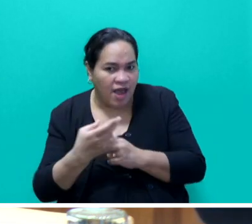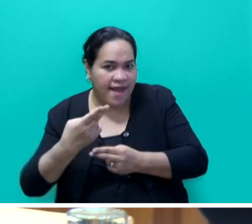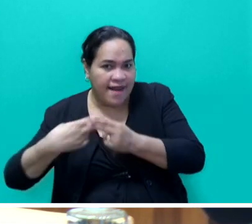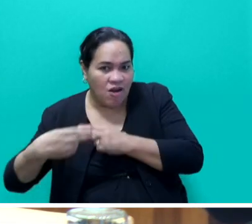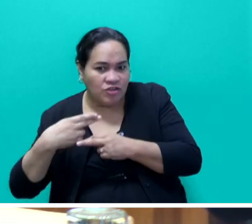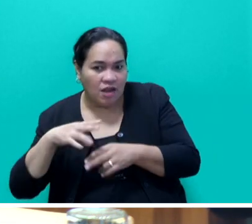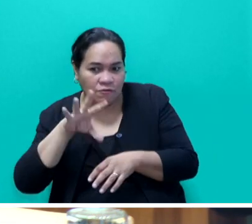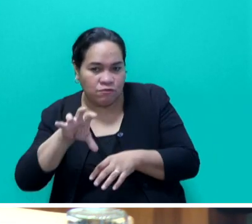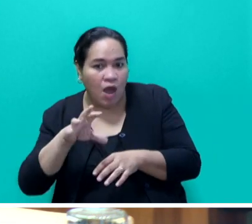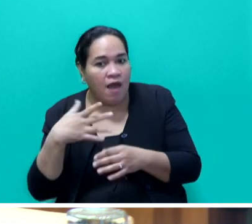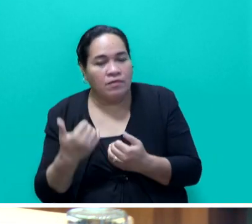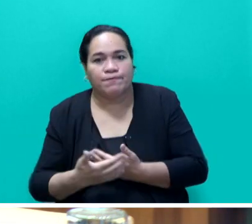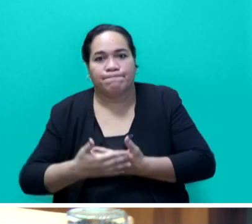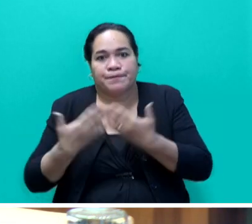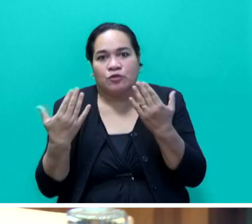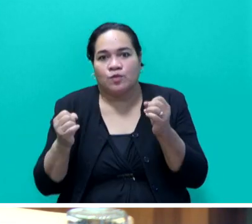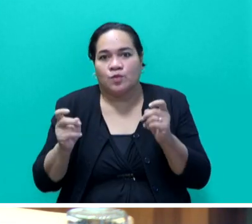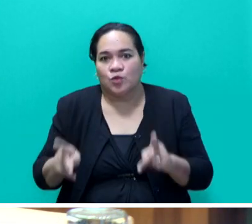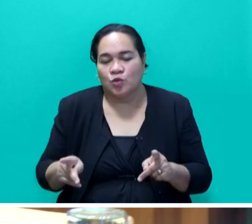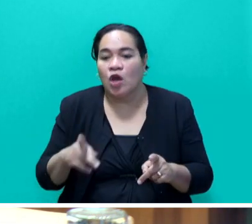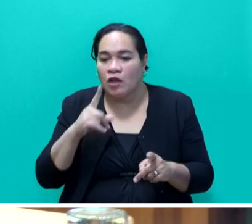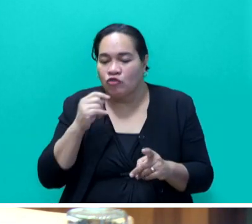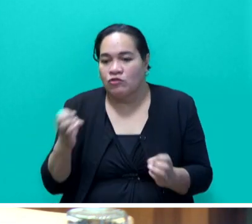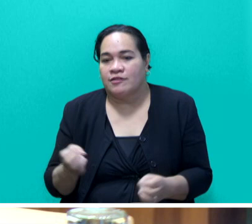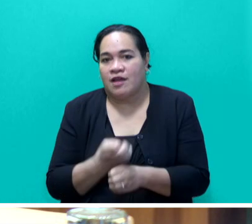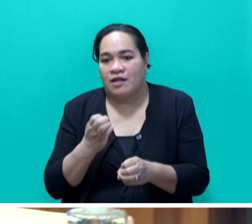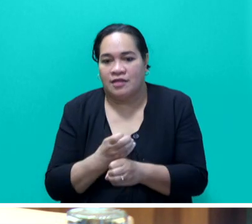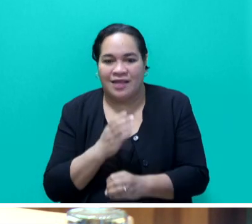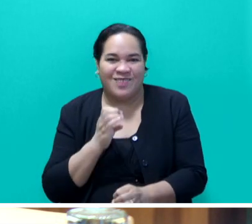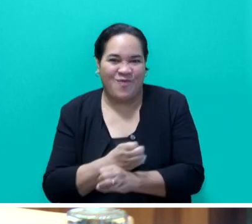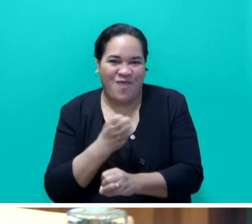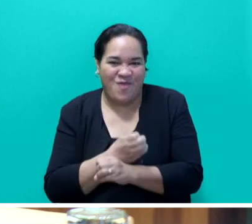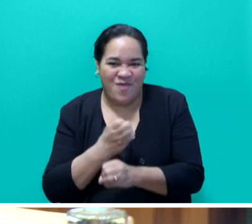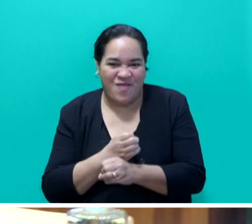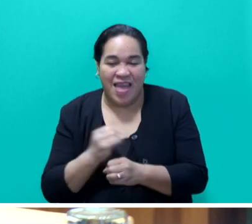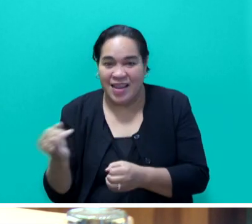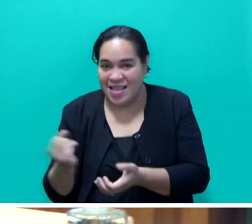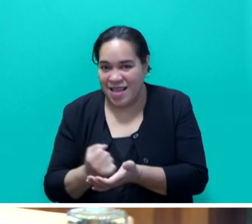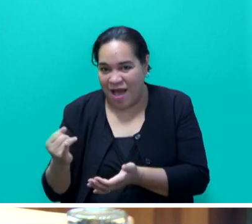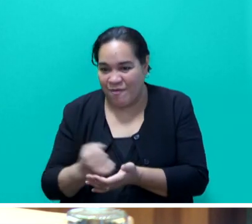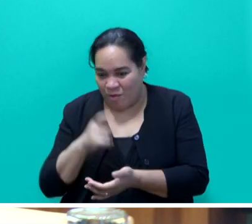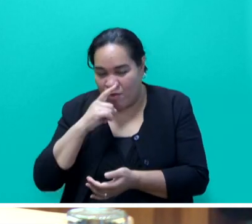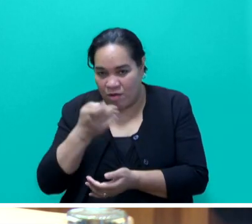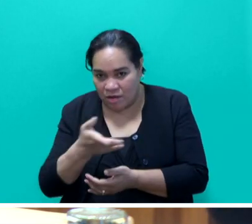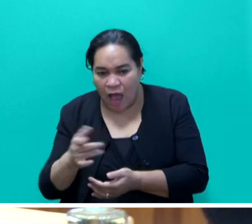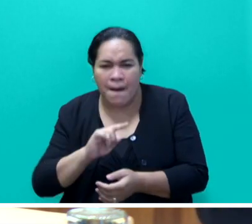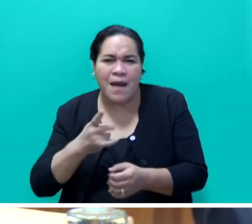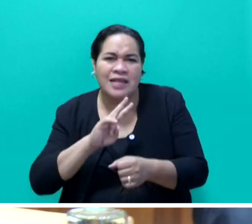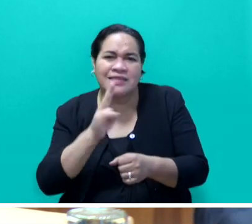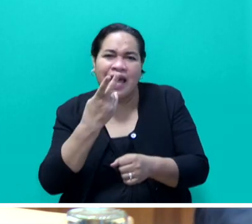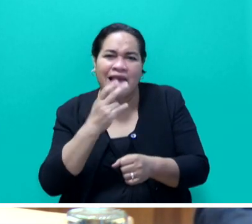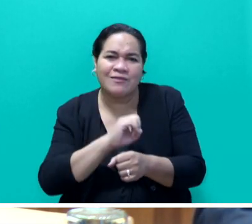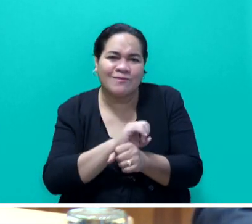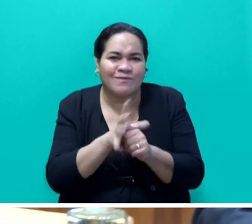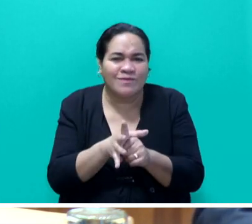has enormous potential for employment creation and income generation. However, the second wave of COVID-19 had a